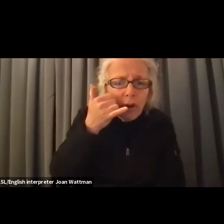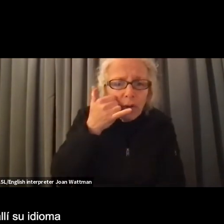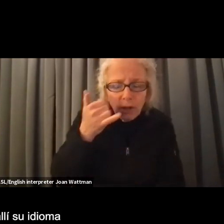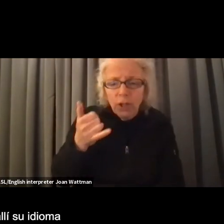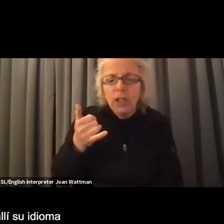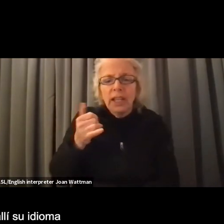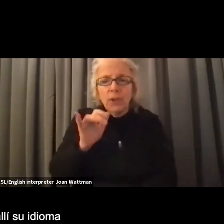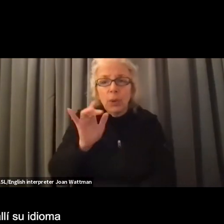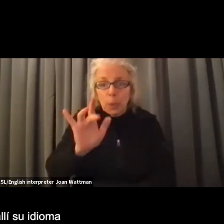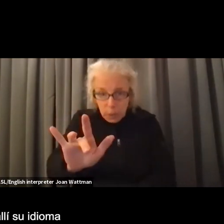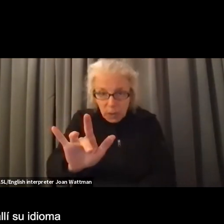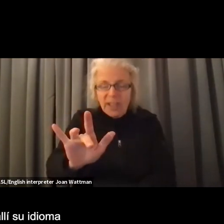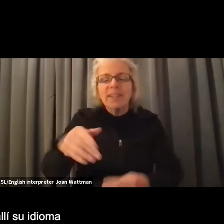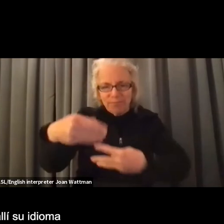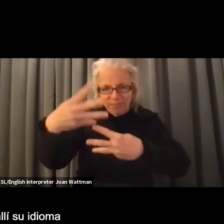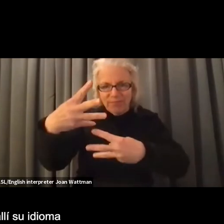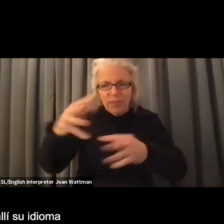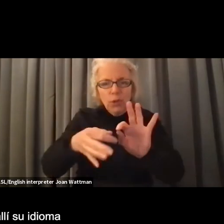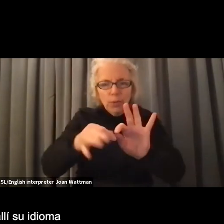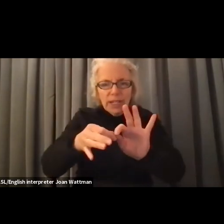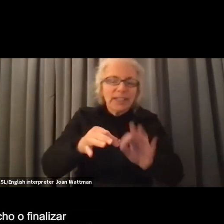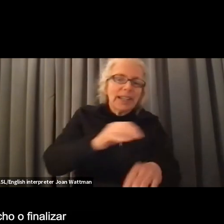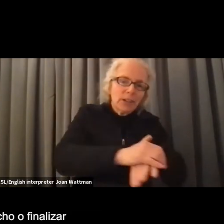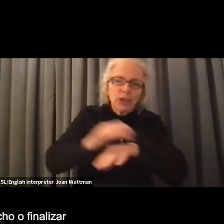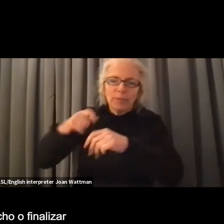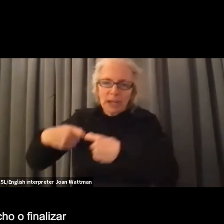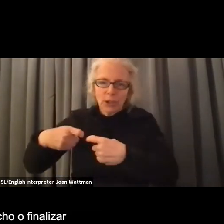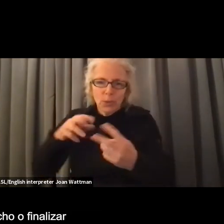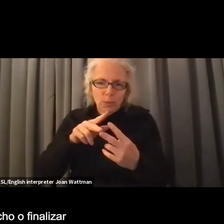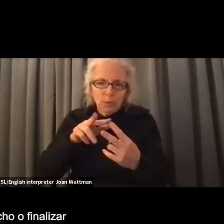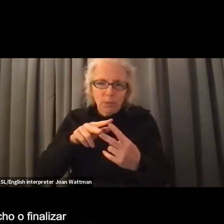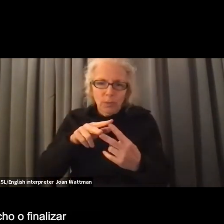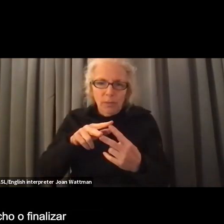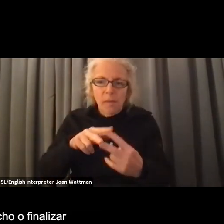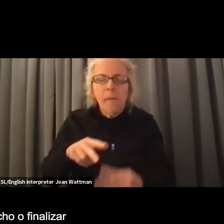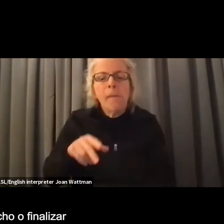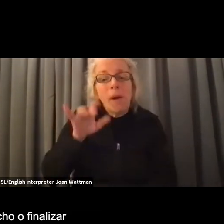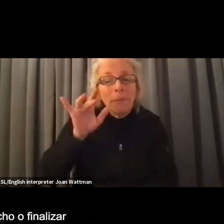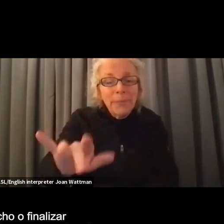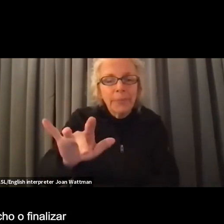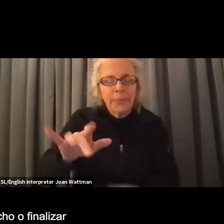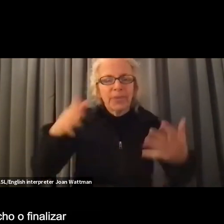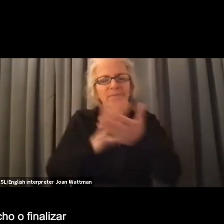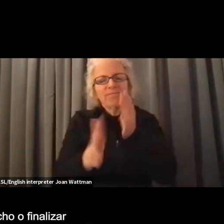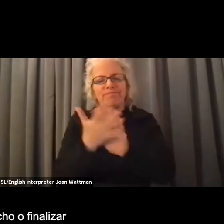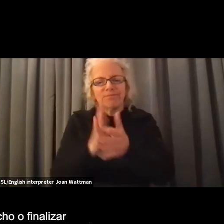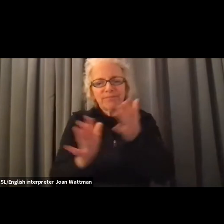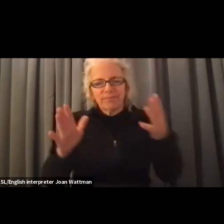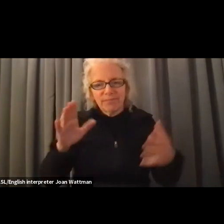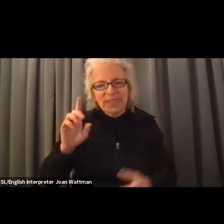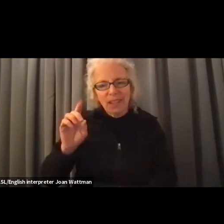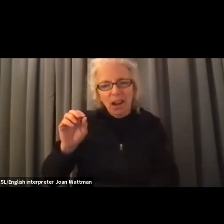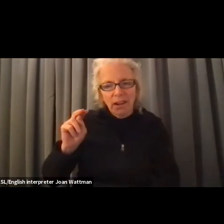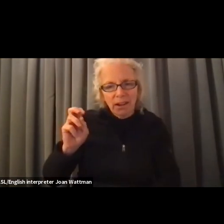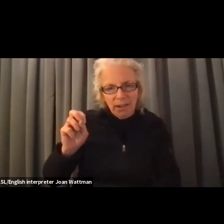interpretation option and select your language there. Make sure to click done or finalize when you are done with that selection.